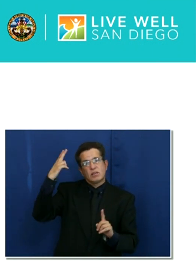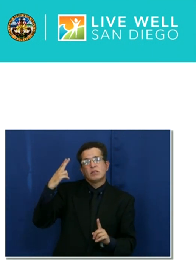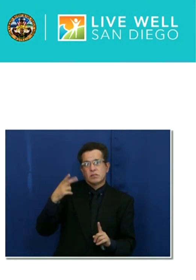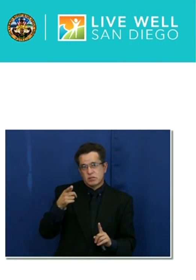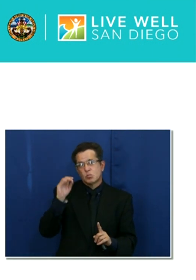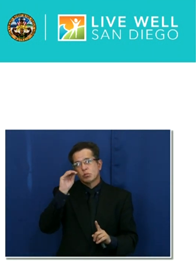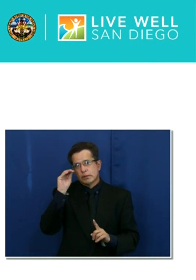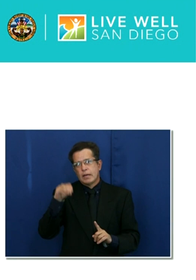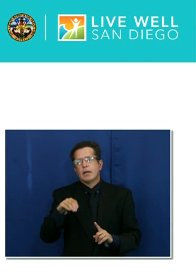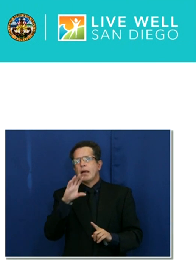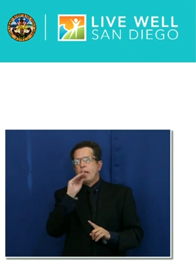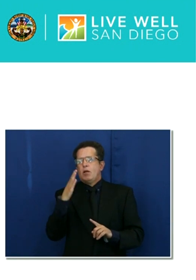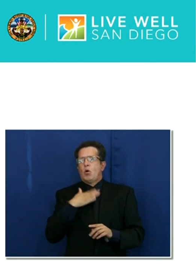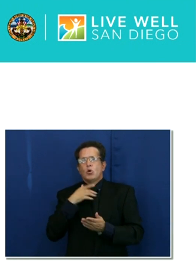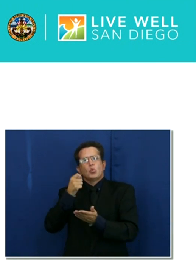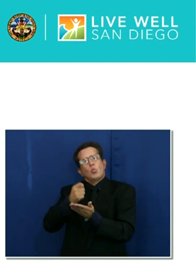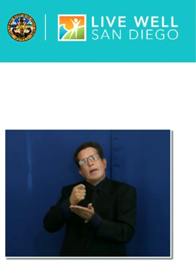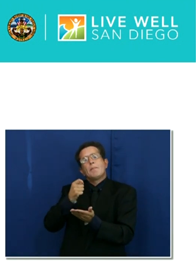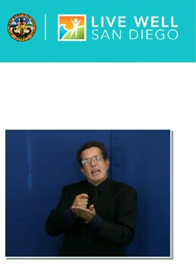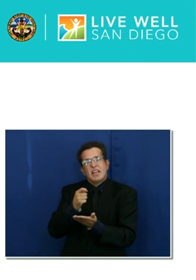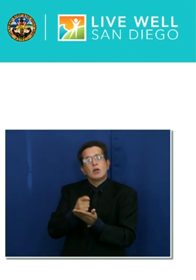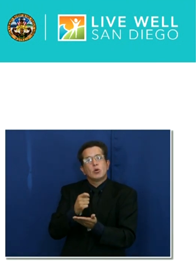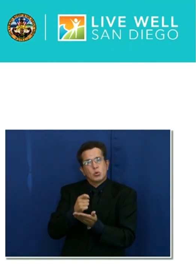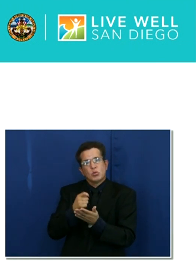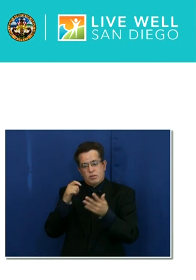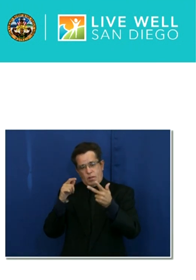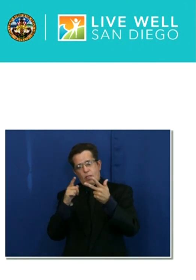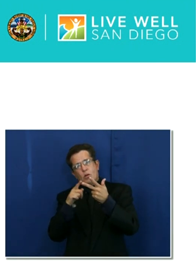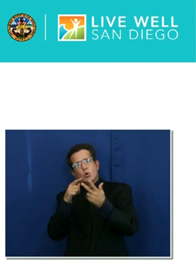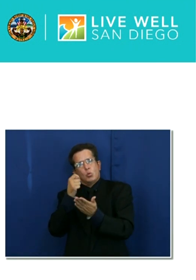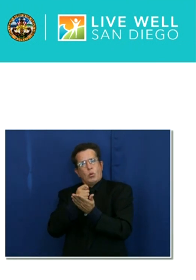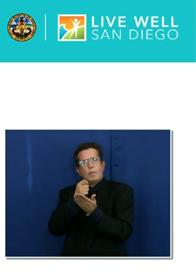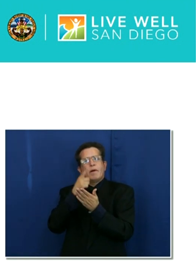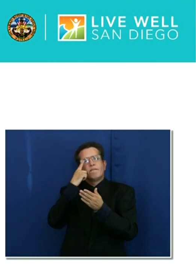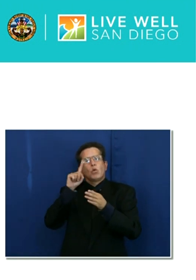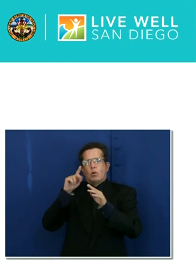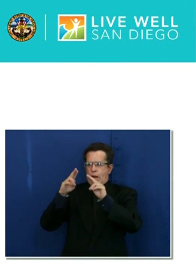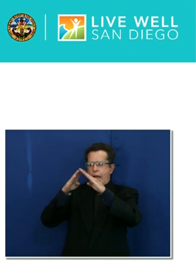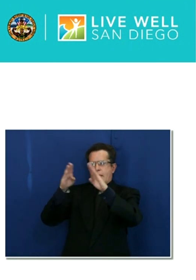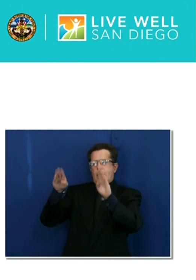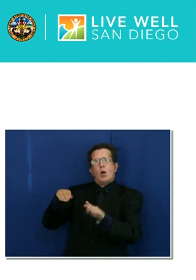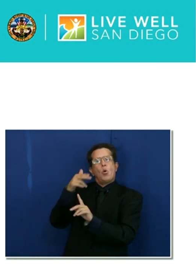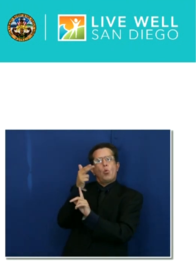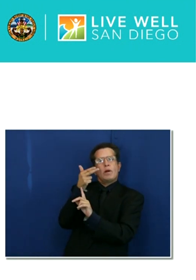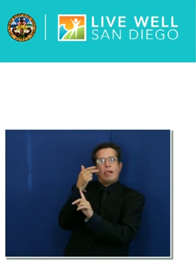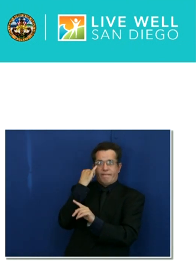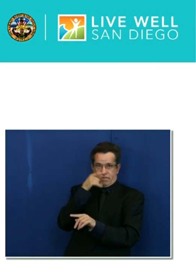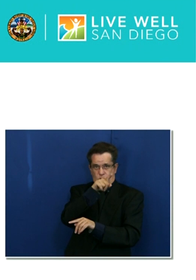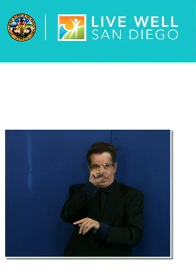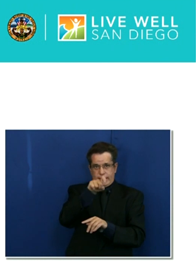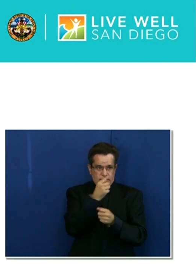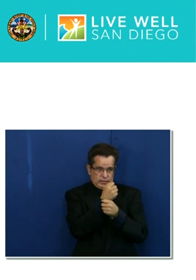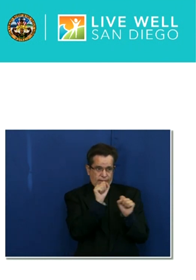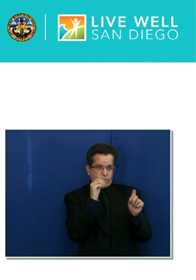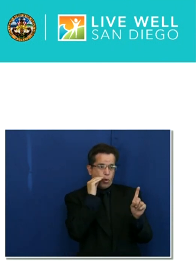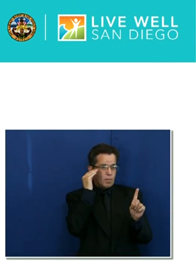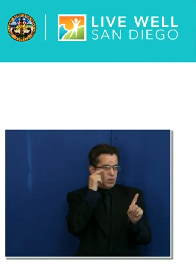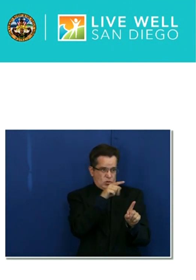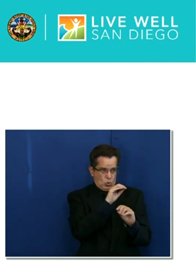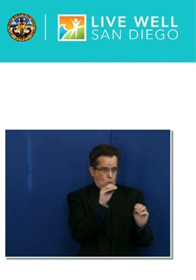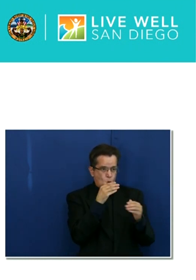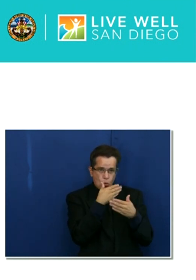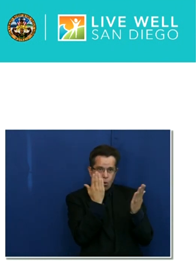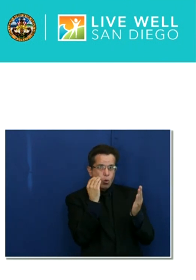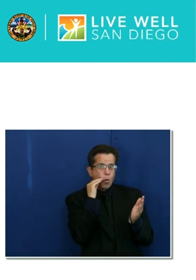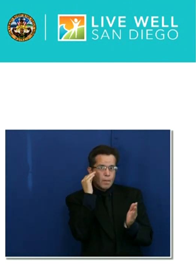treat strategies, particularly housing individuals that need a safe place to either isolate